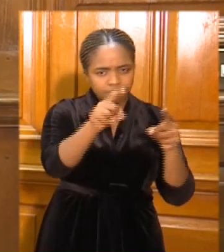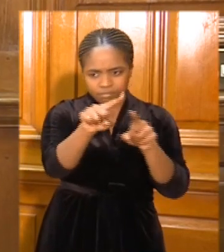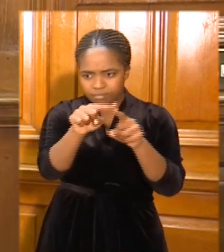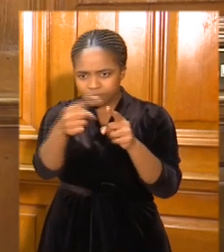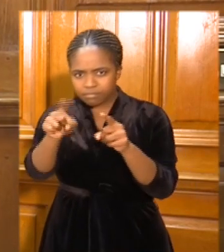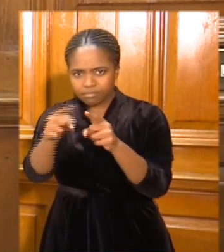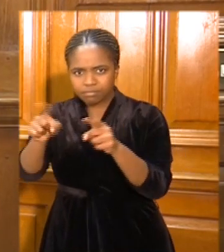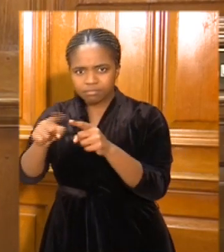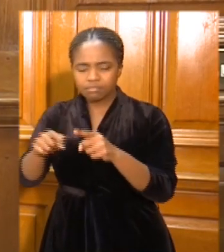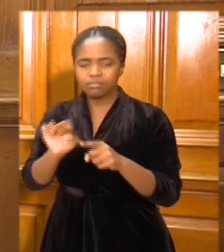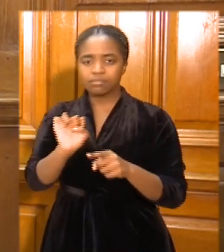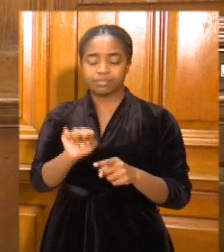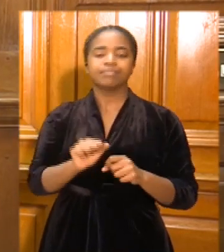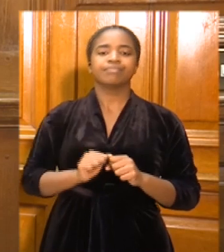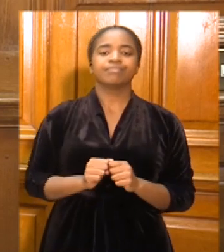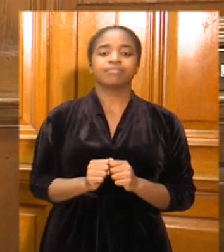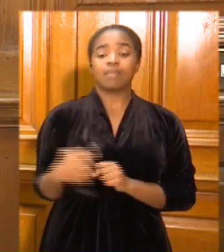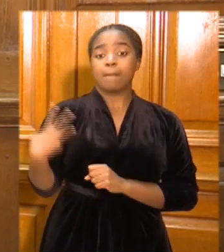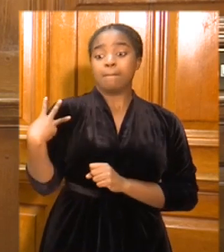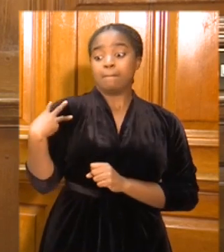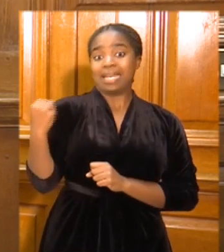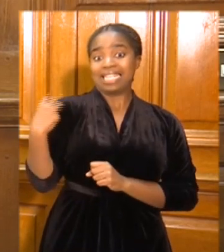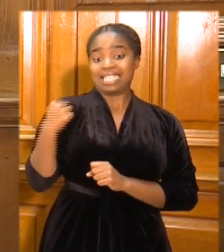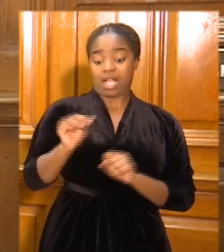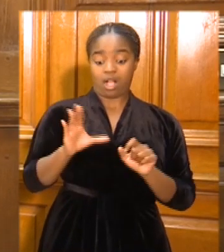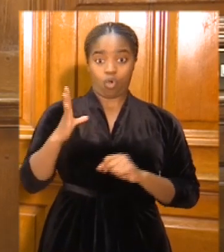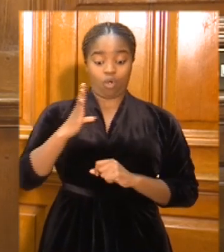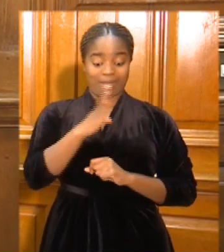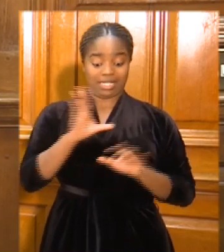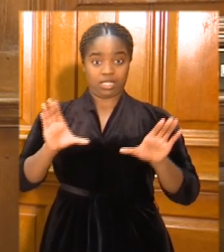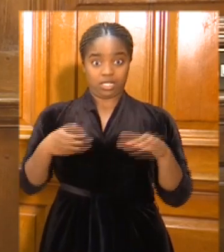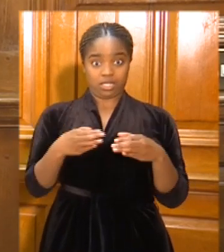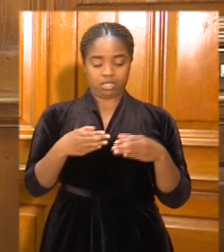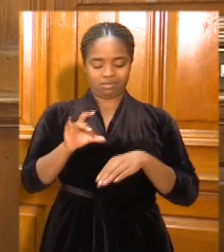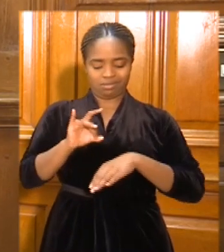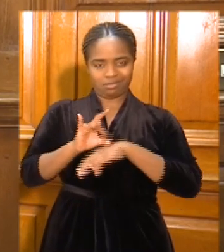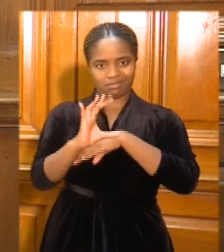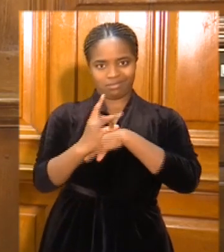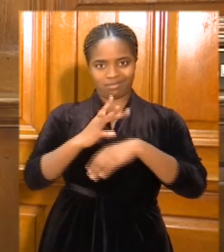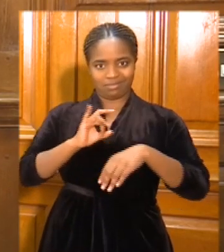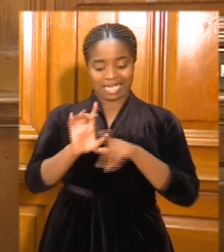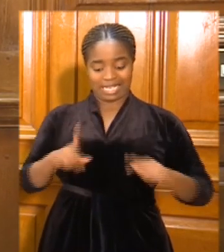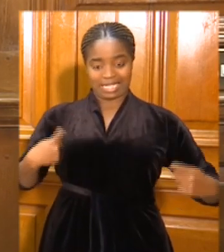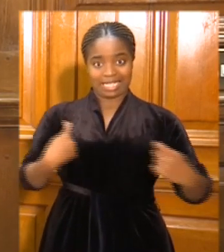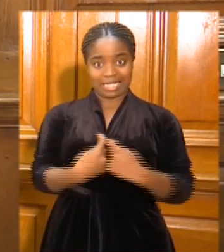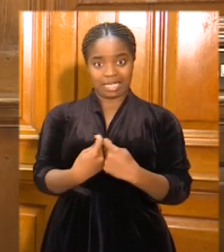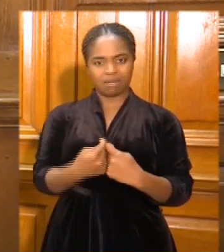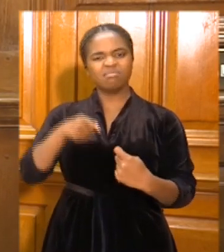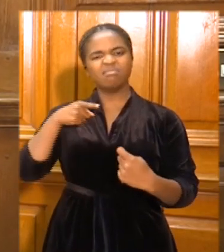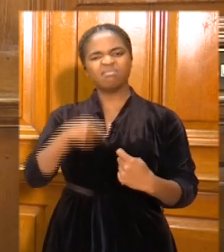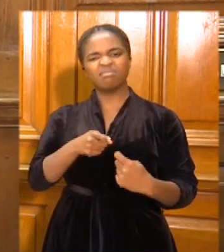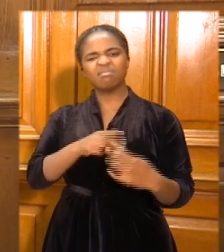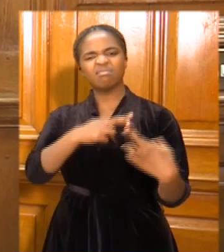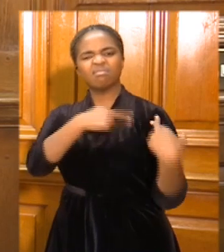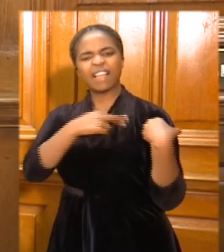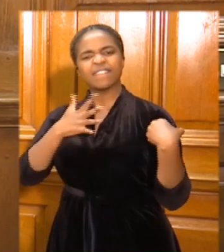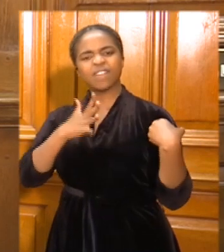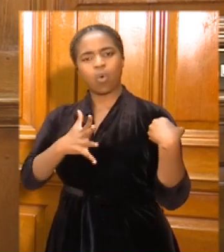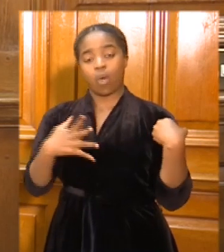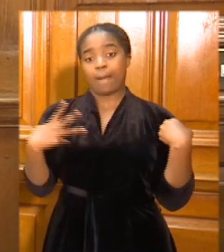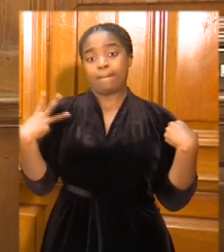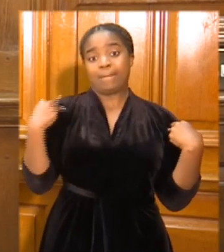of the Ministerial Advisory Committee that advises our Minister of Health on COVID-19, who are